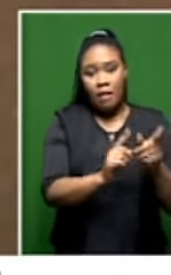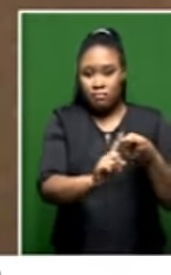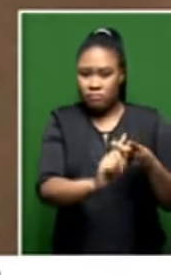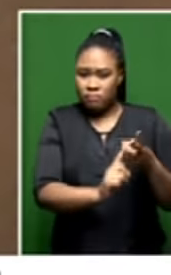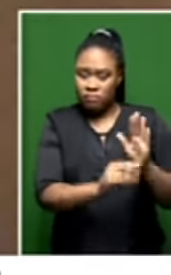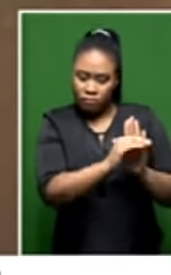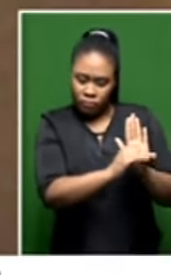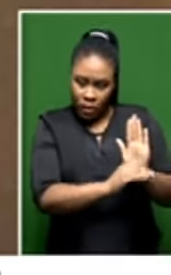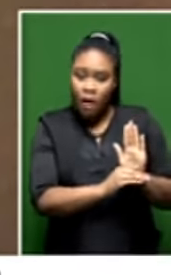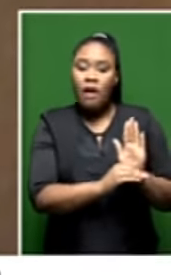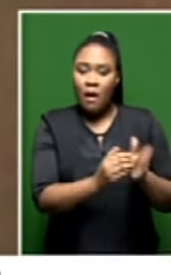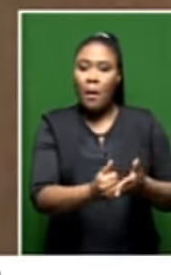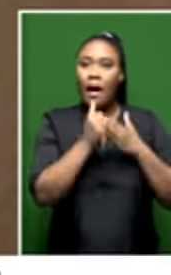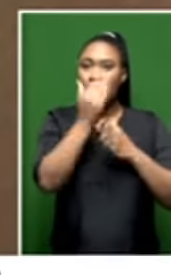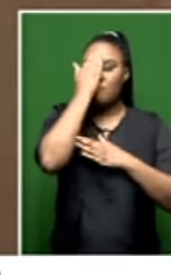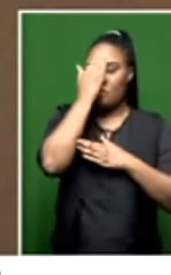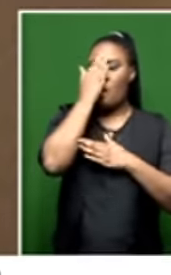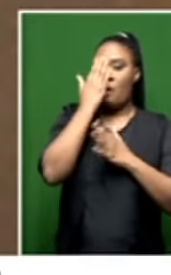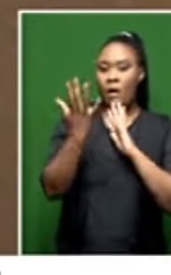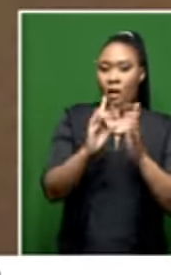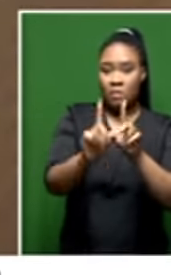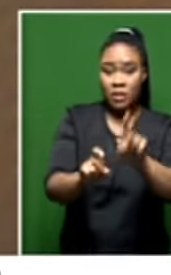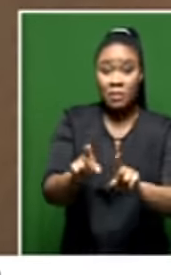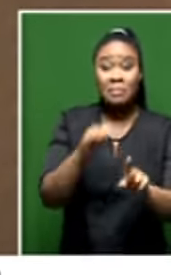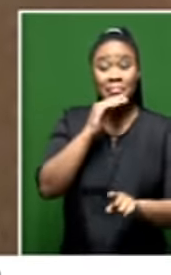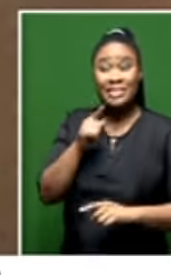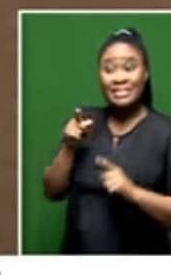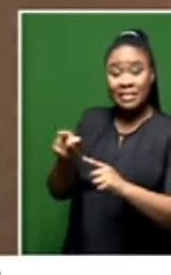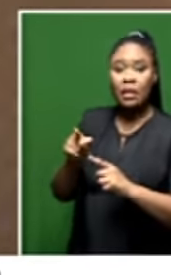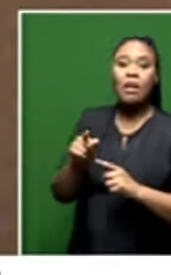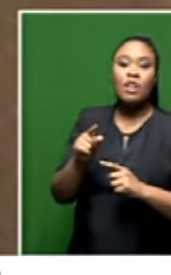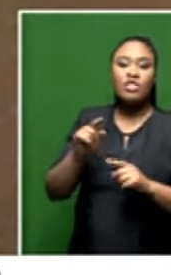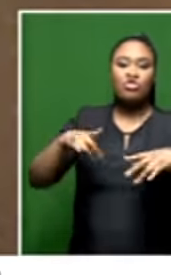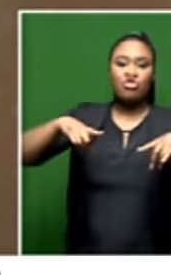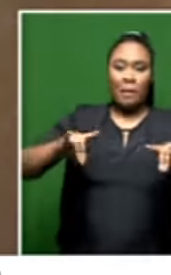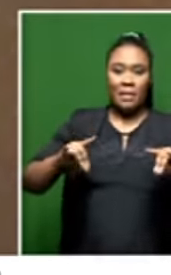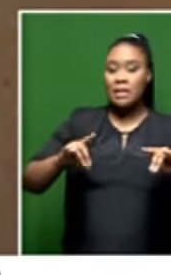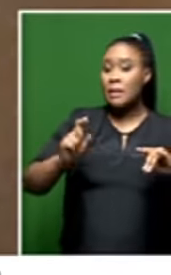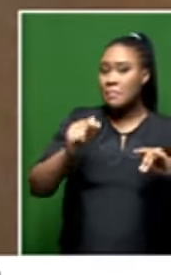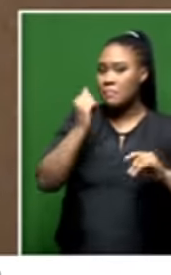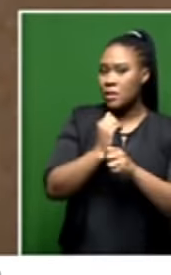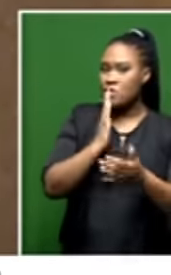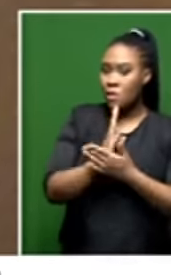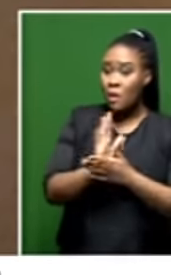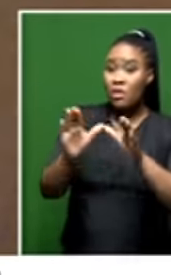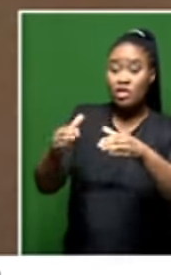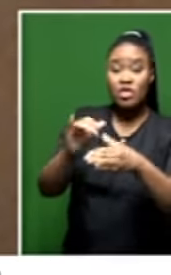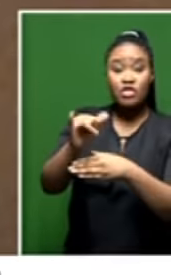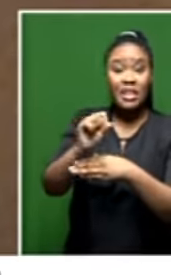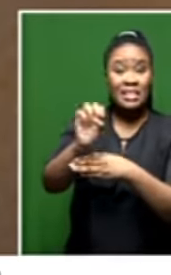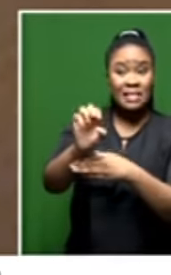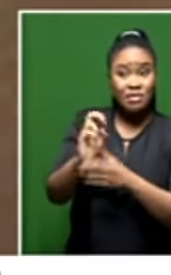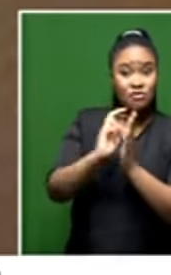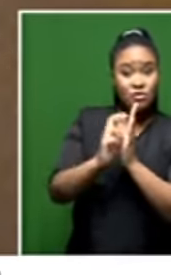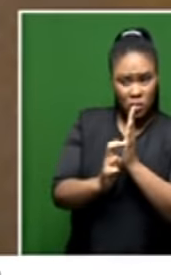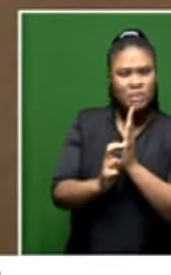is able to enforce the rules of the JSC and make sure that they focus on this important task of